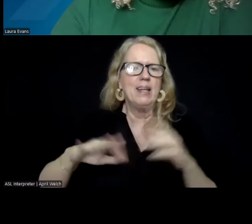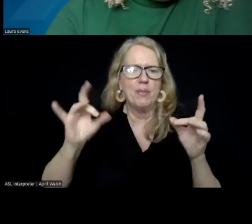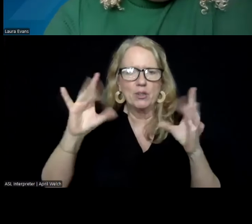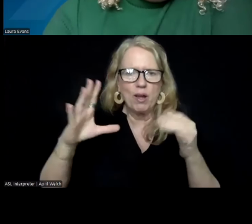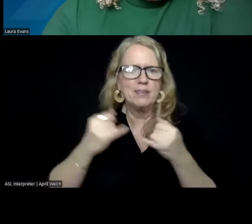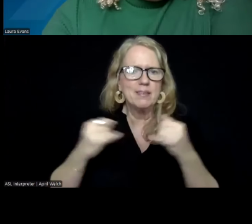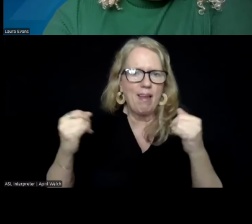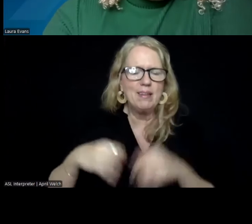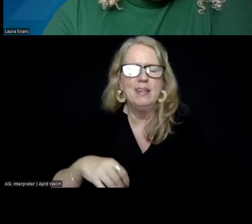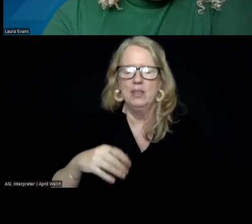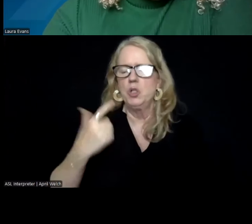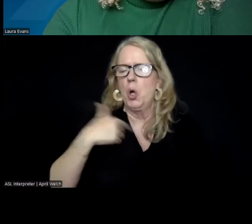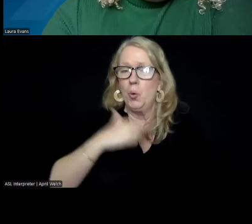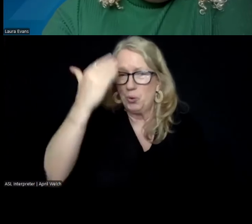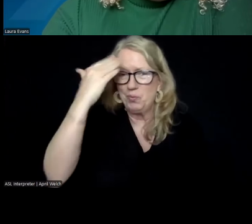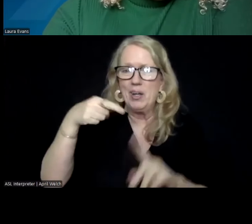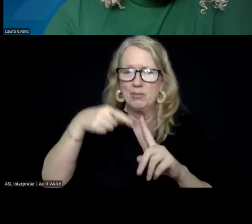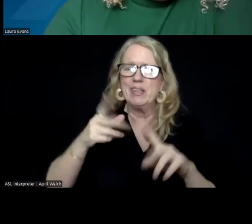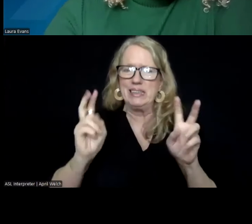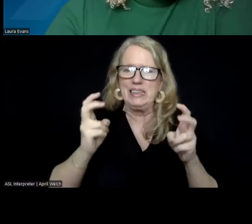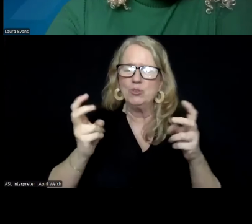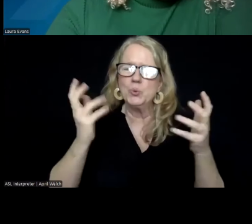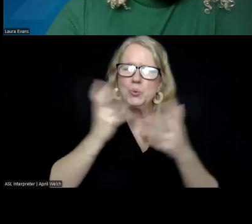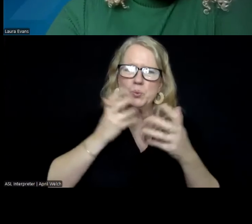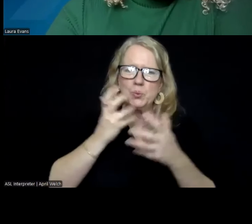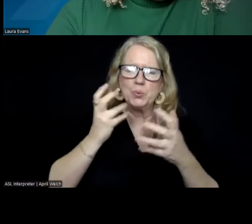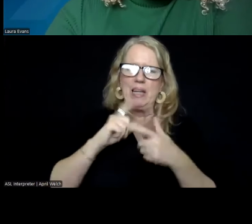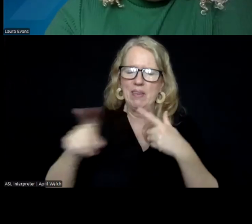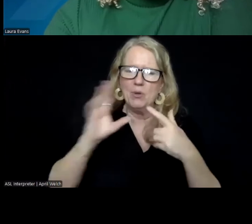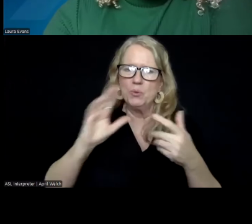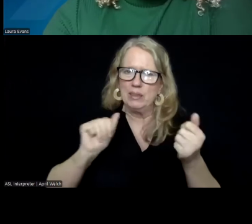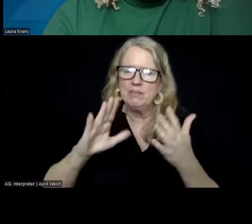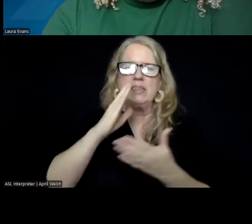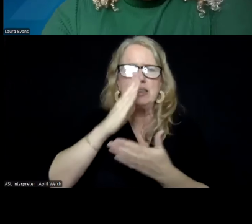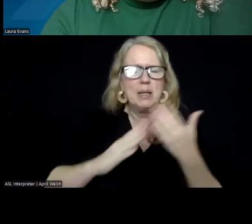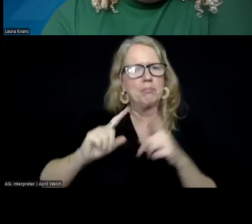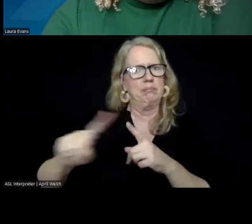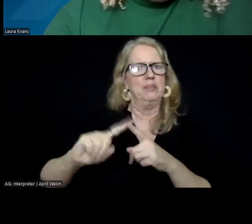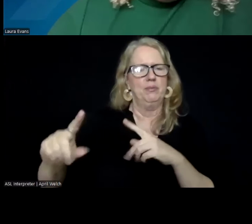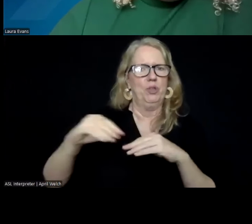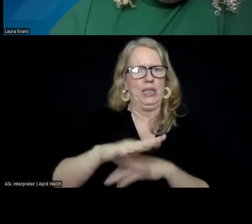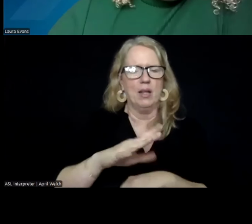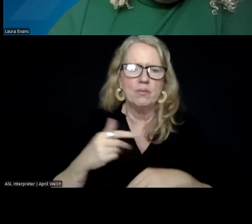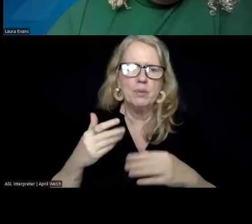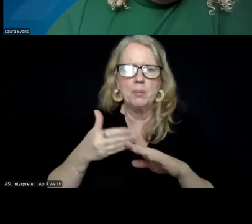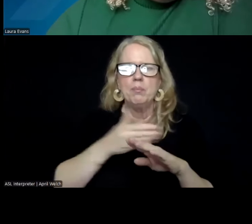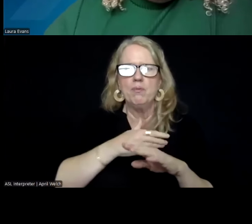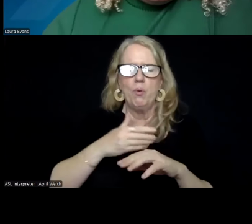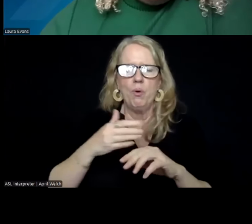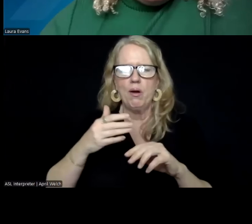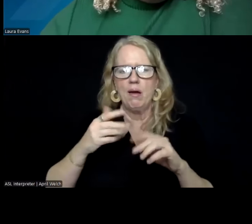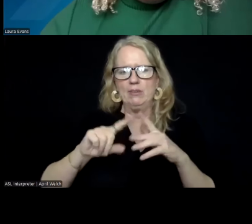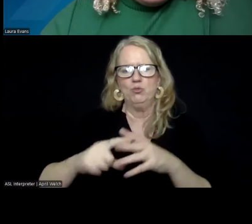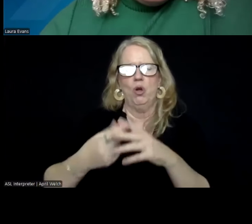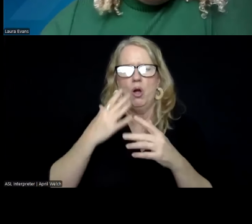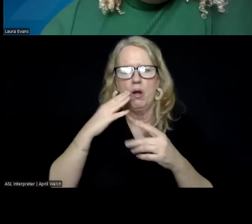are very aware of this issue that faces some crisis counselors. Let me see before I spend too much